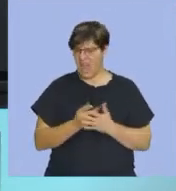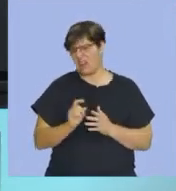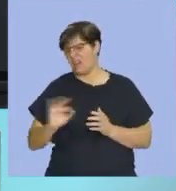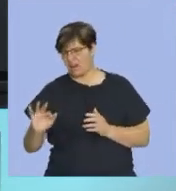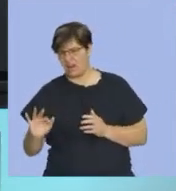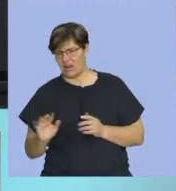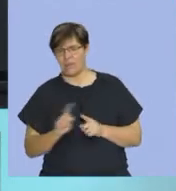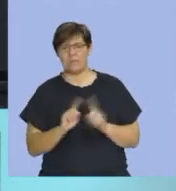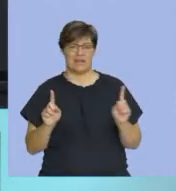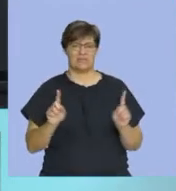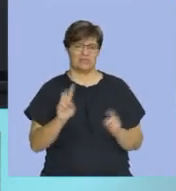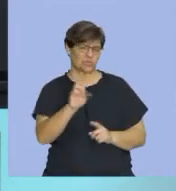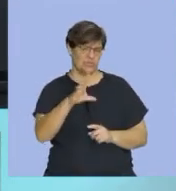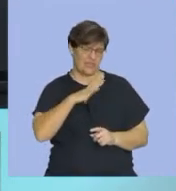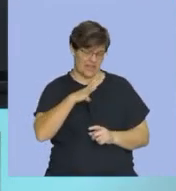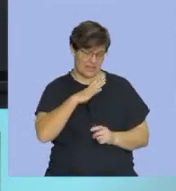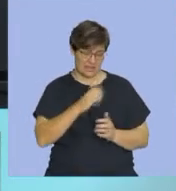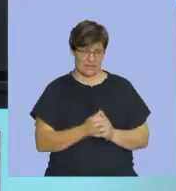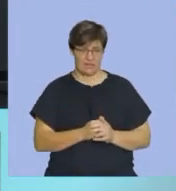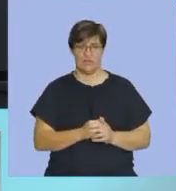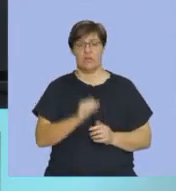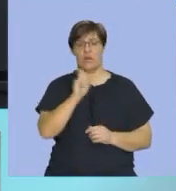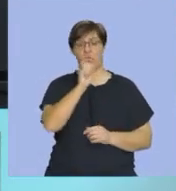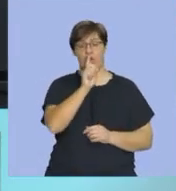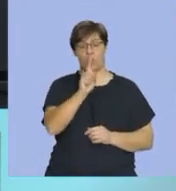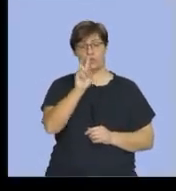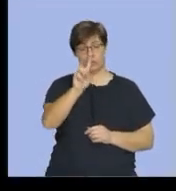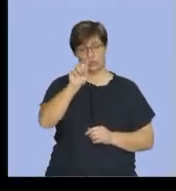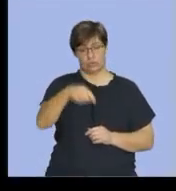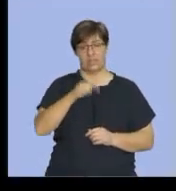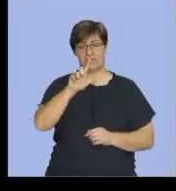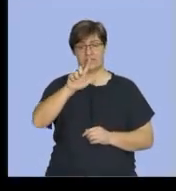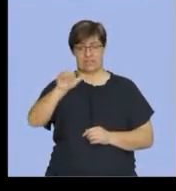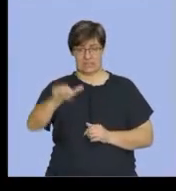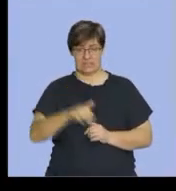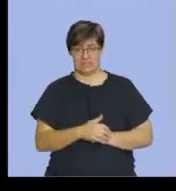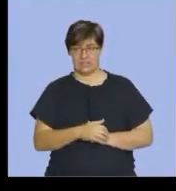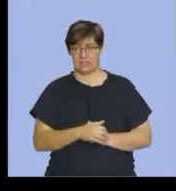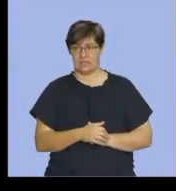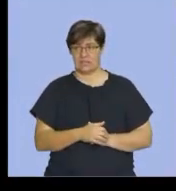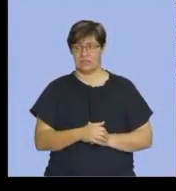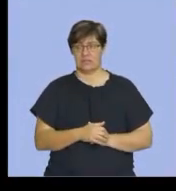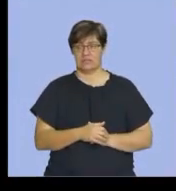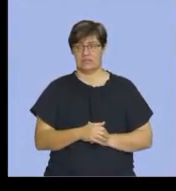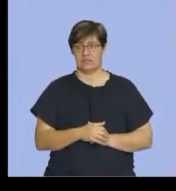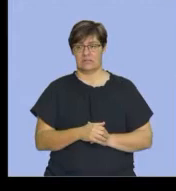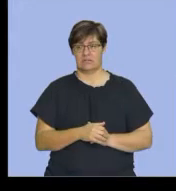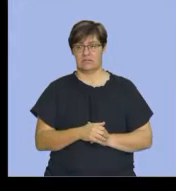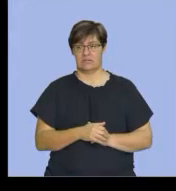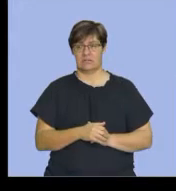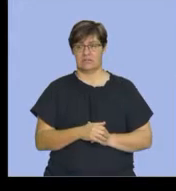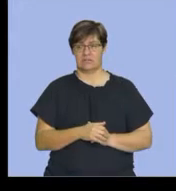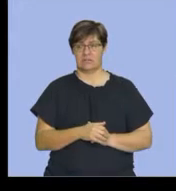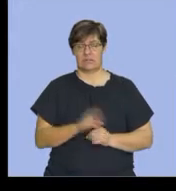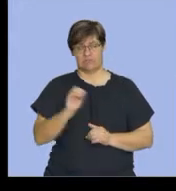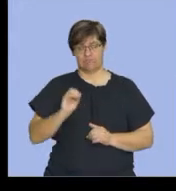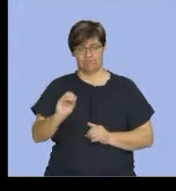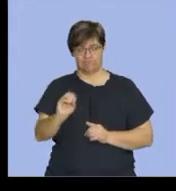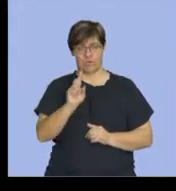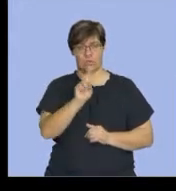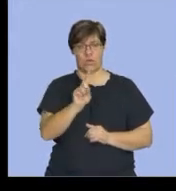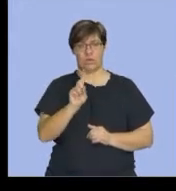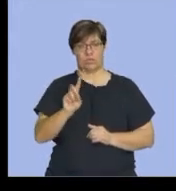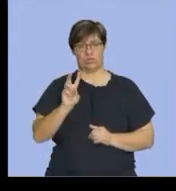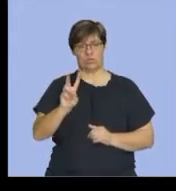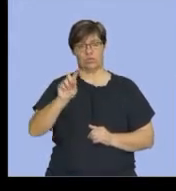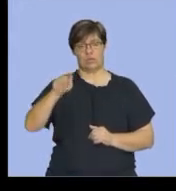more, but 2 is fine. So it's 112,76, okay? So now I'm going to put it here.